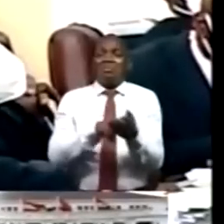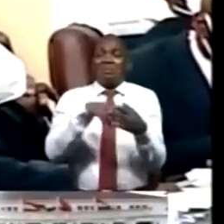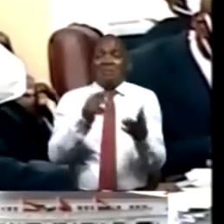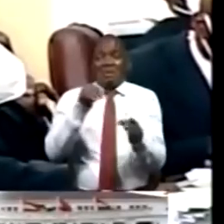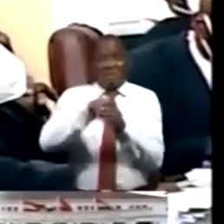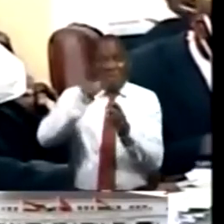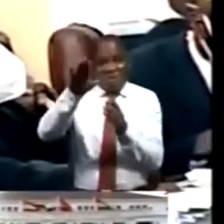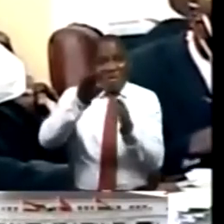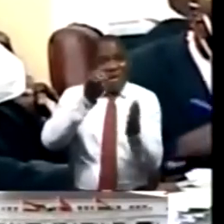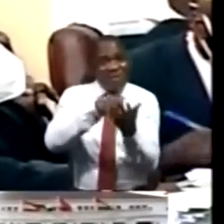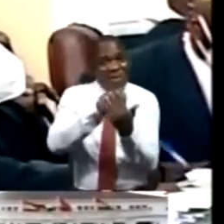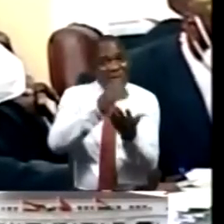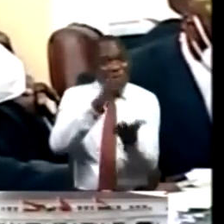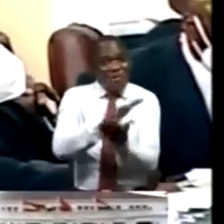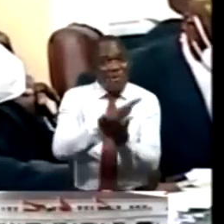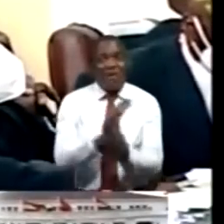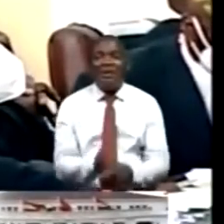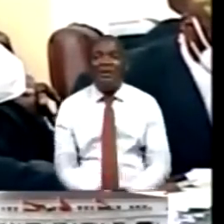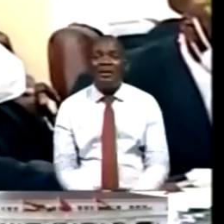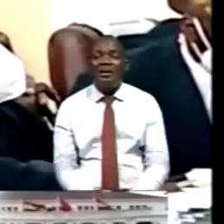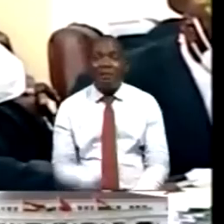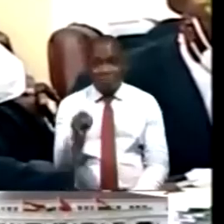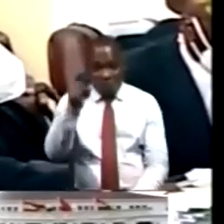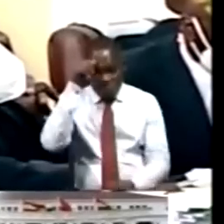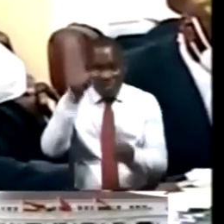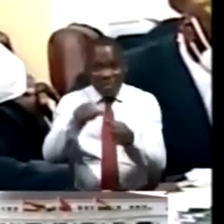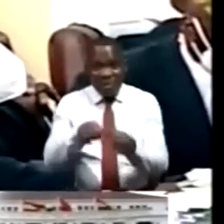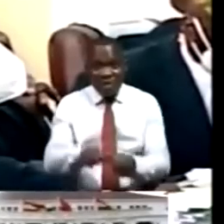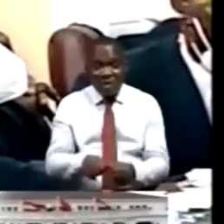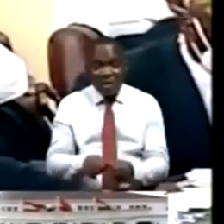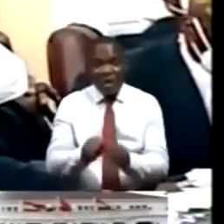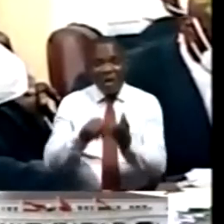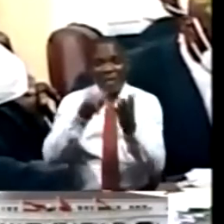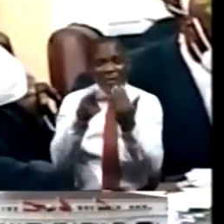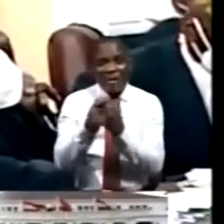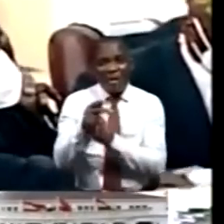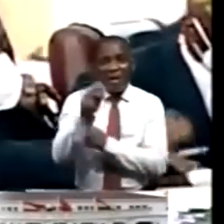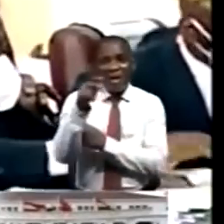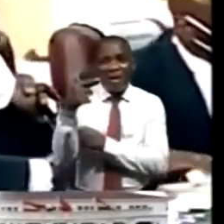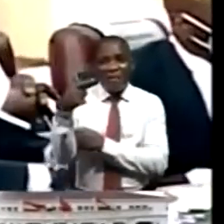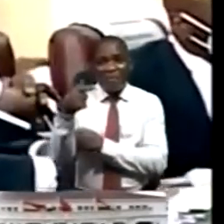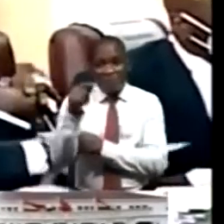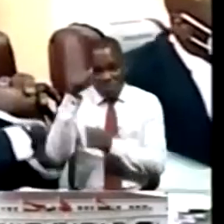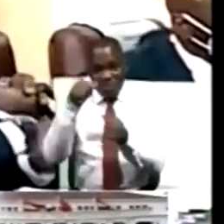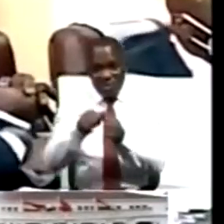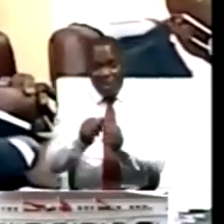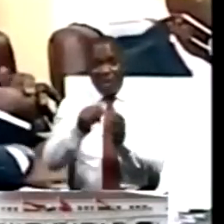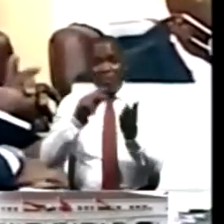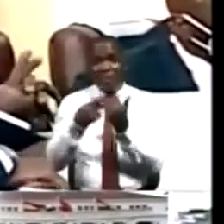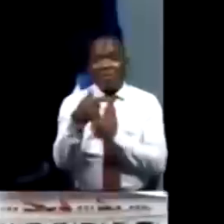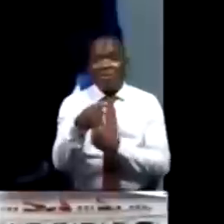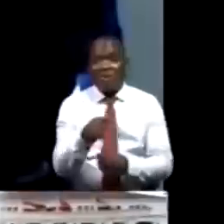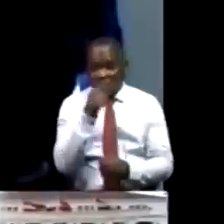your evidence in chief. Do you recall that paragraph 21, I think?